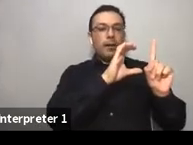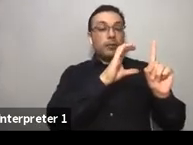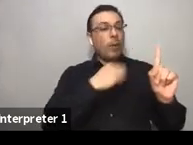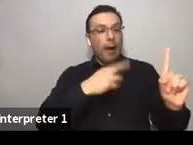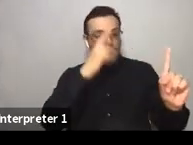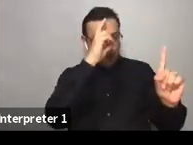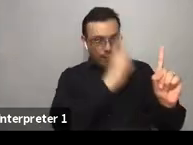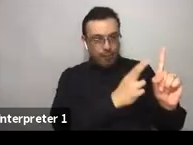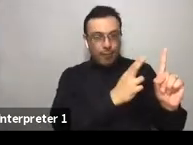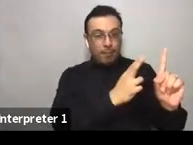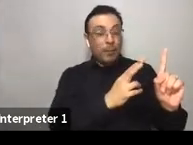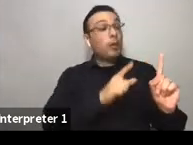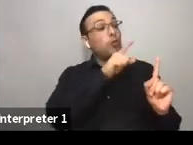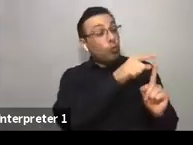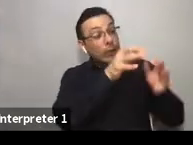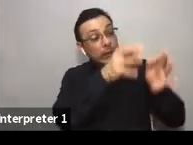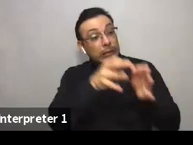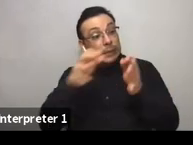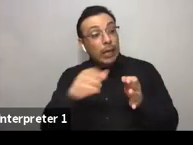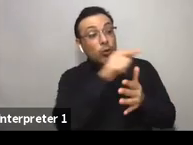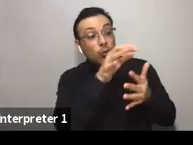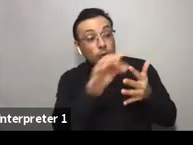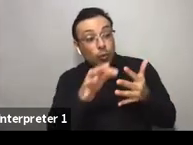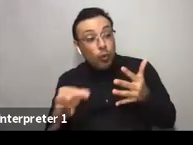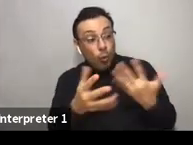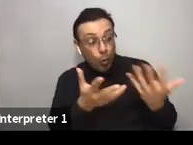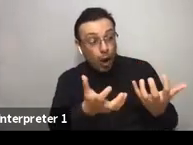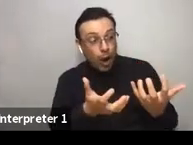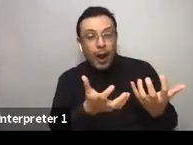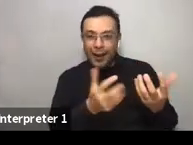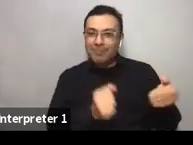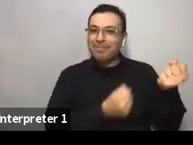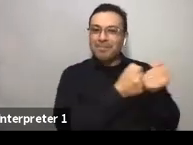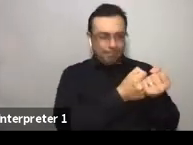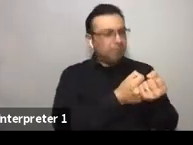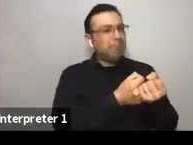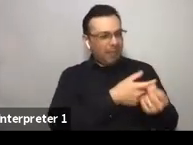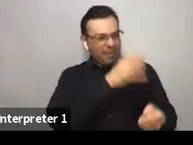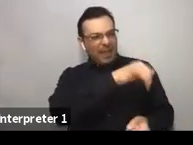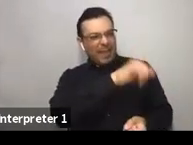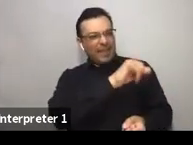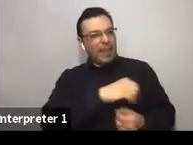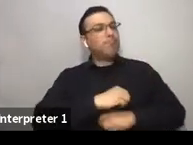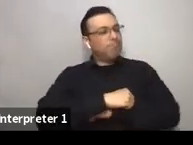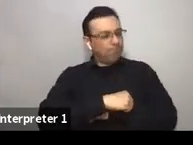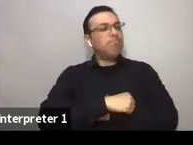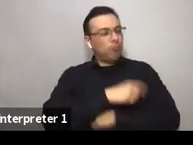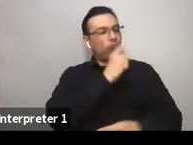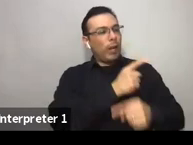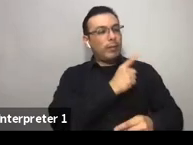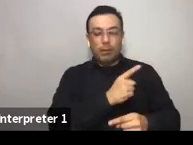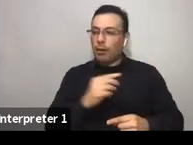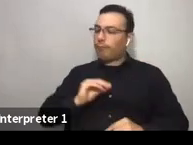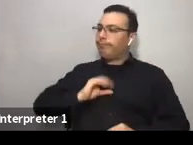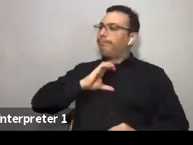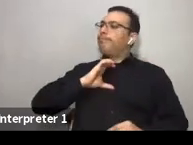validating their choices and decisions. I see someone typed a question in. I'm just going to read. Here is a